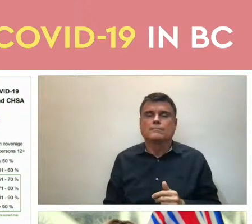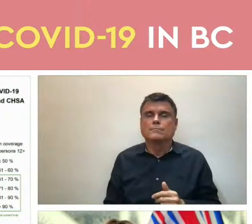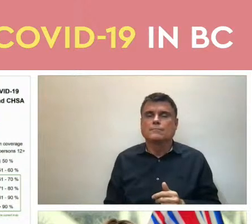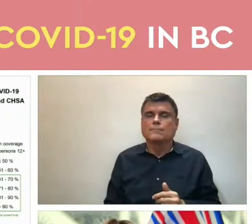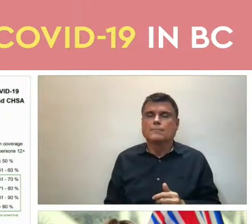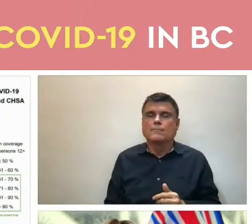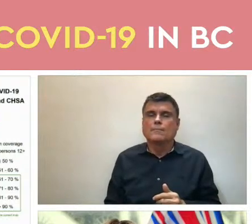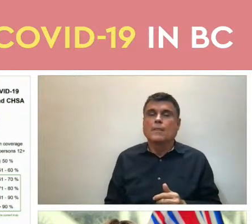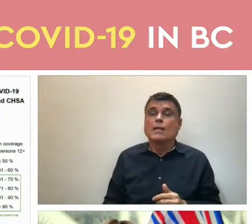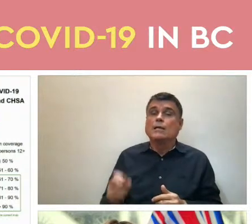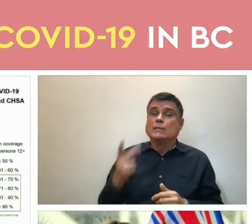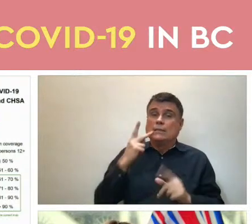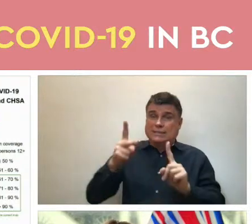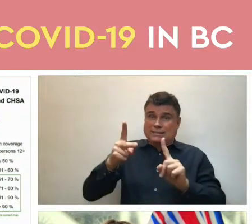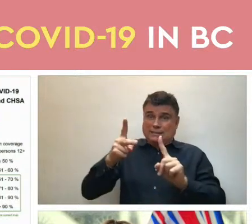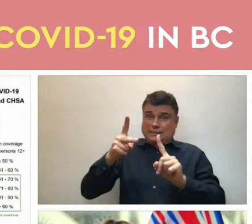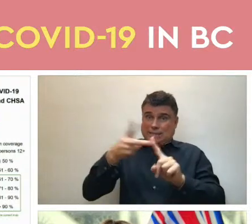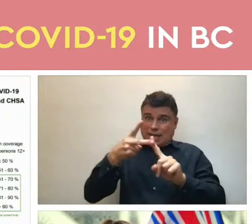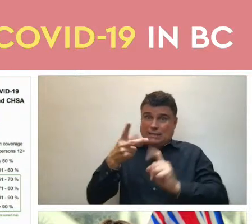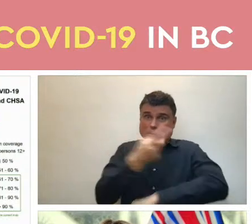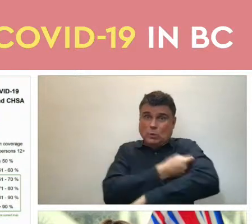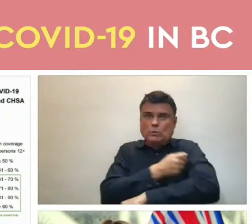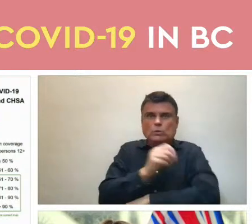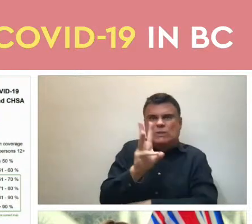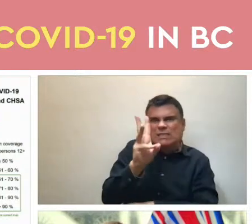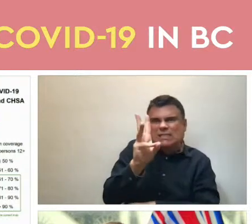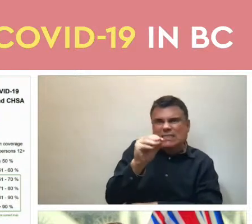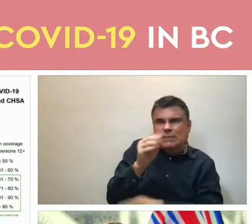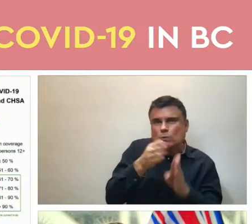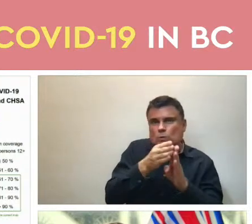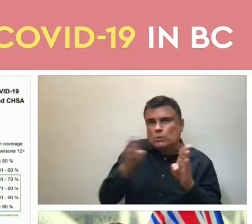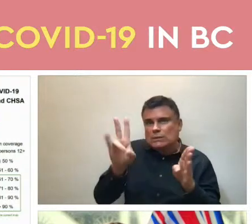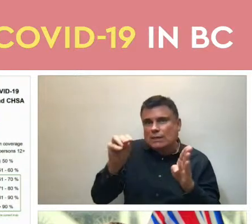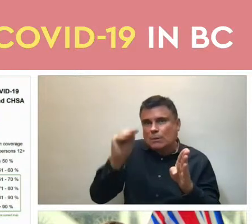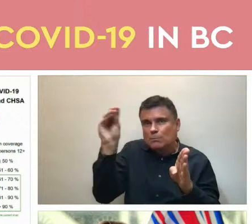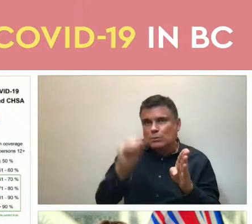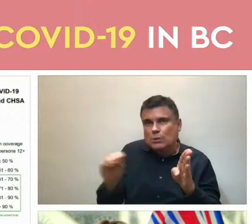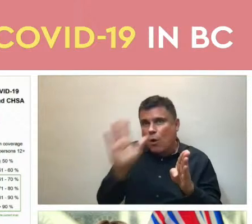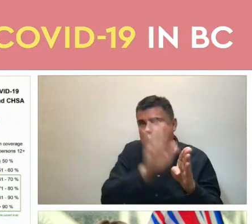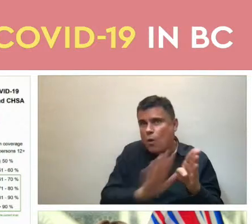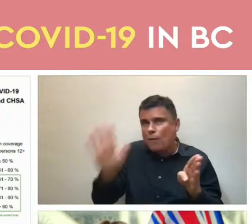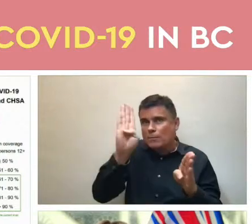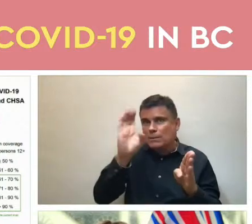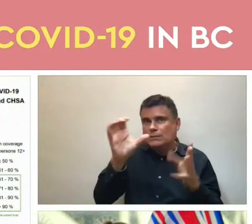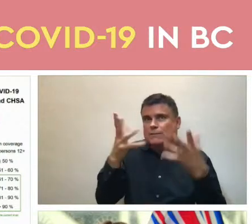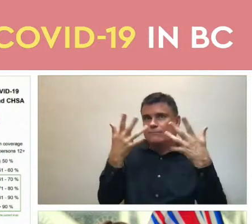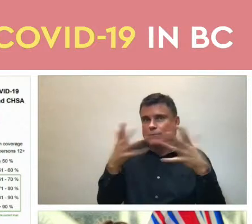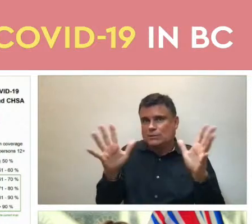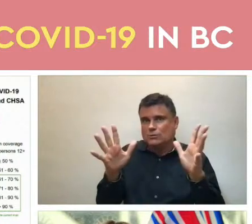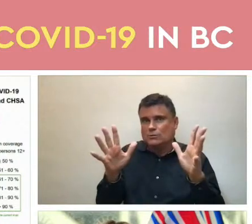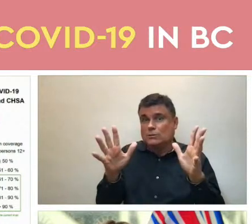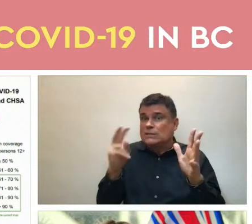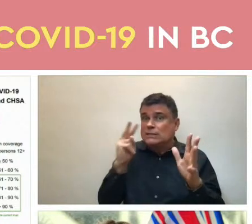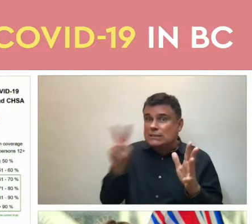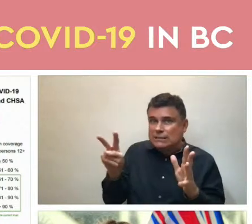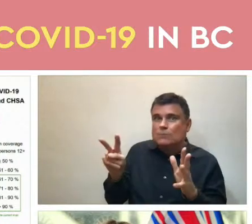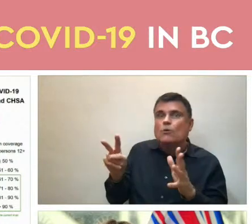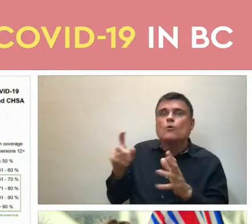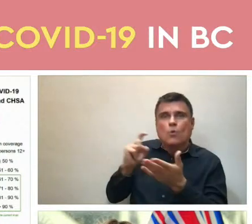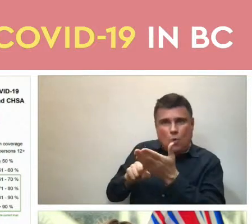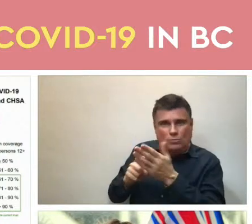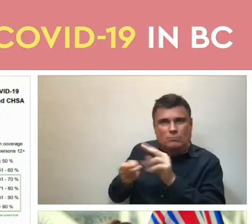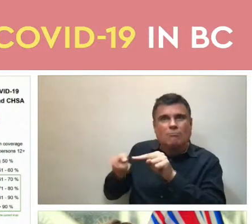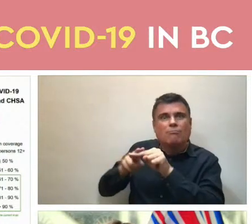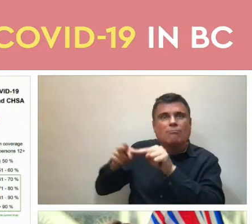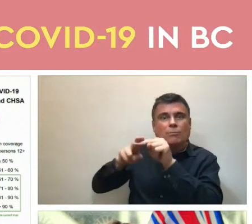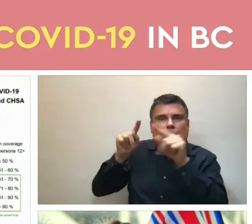and close to 70% across the entire province, and increases in those areas that have been dramatically affected in the most